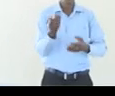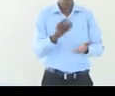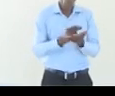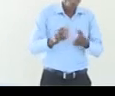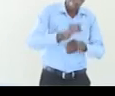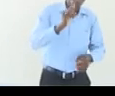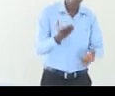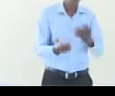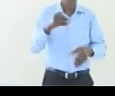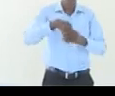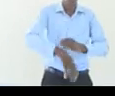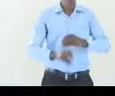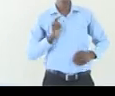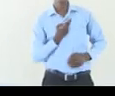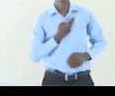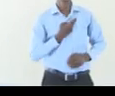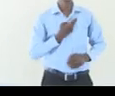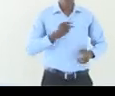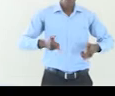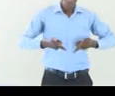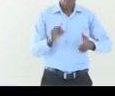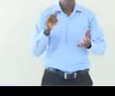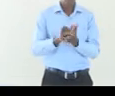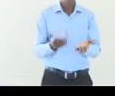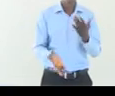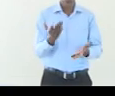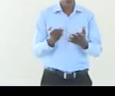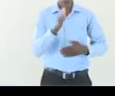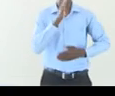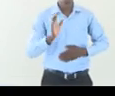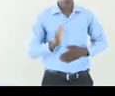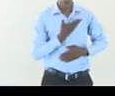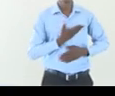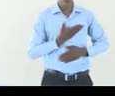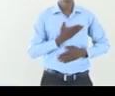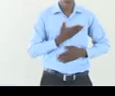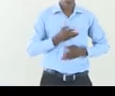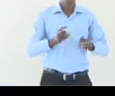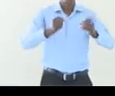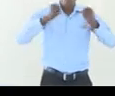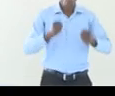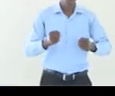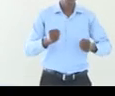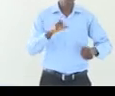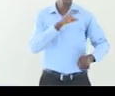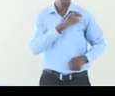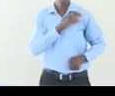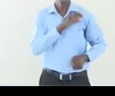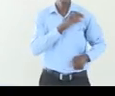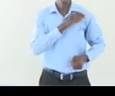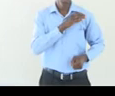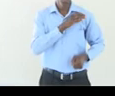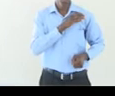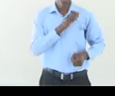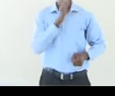that fire be our source of courage. Let that fire be our source of commitment as we strive to serve you.